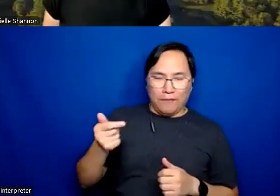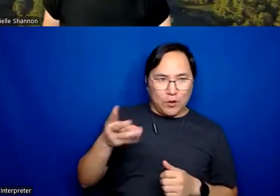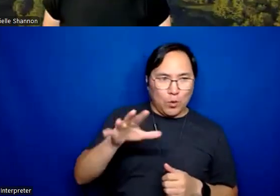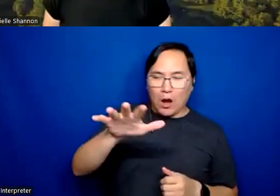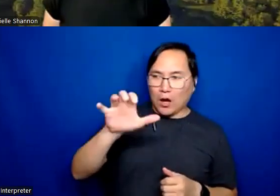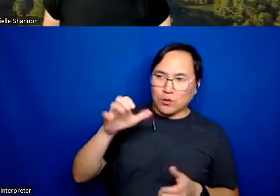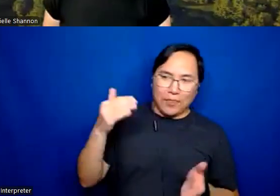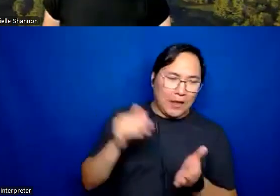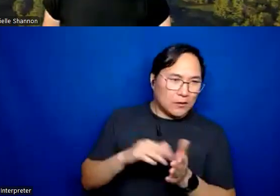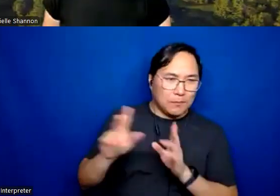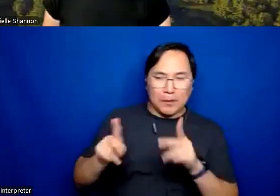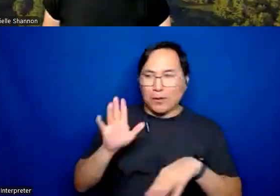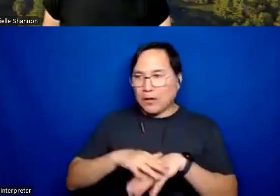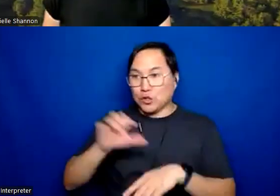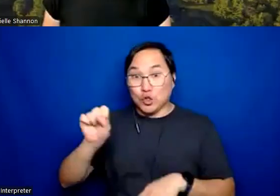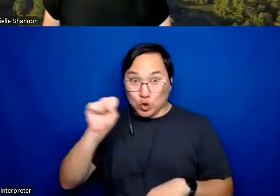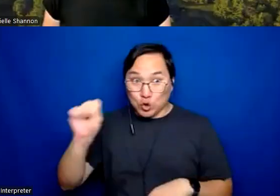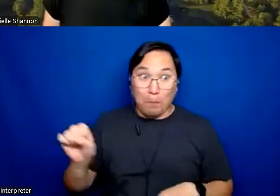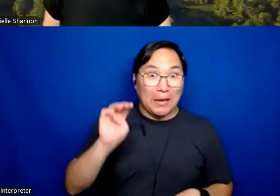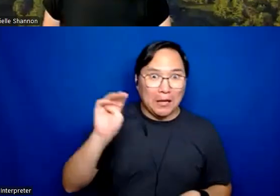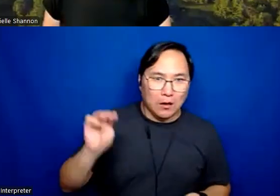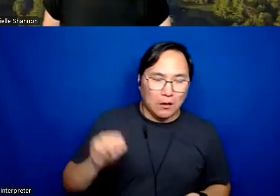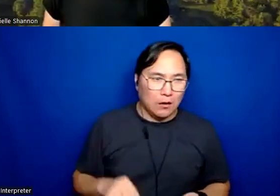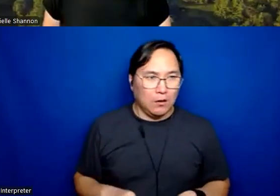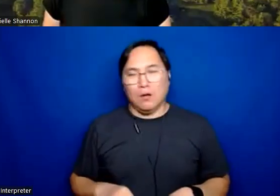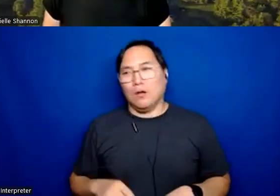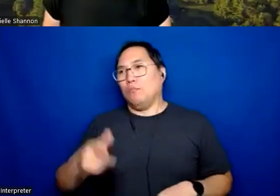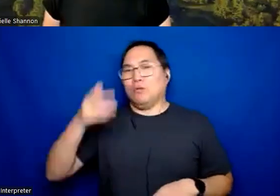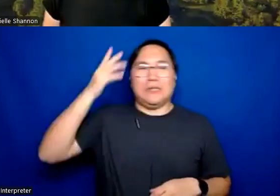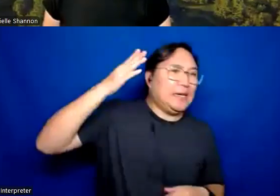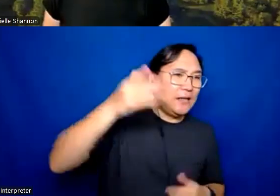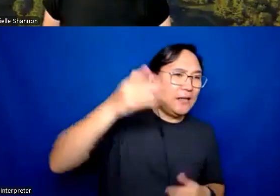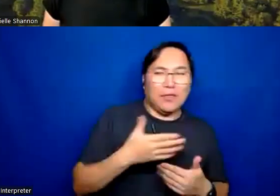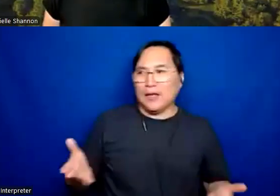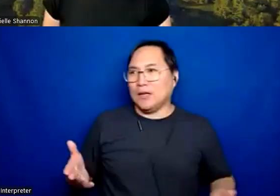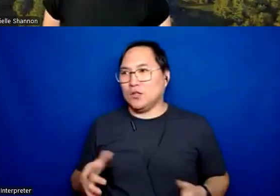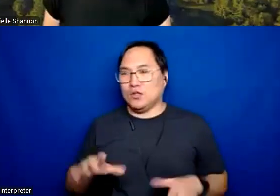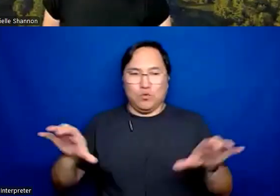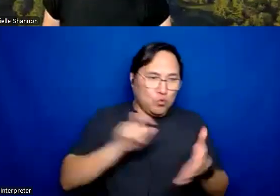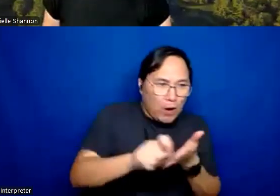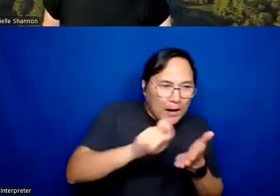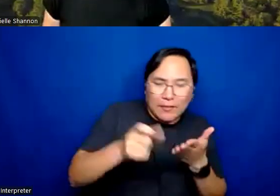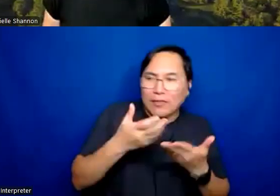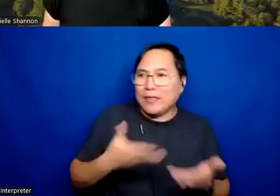social media and doing public speaking and doing this writing, and